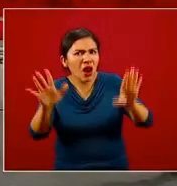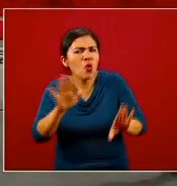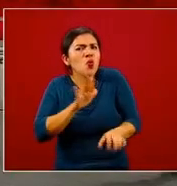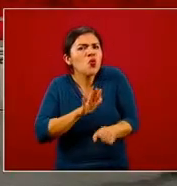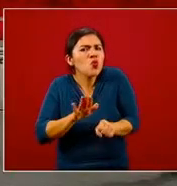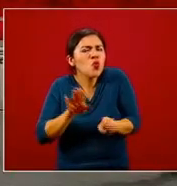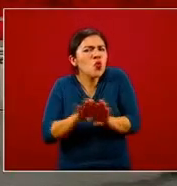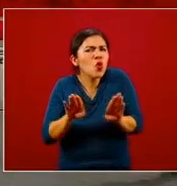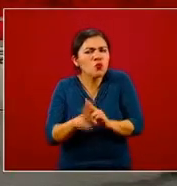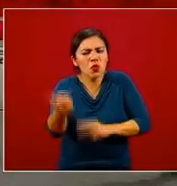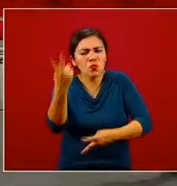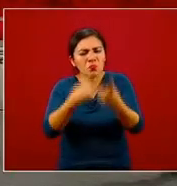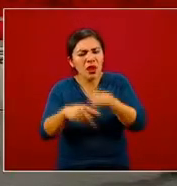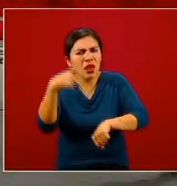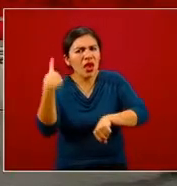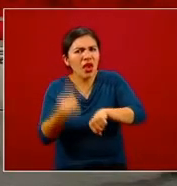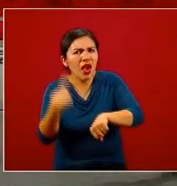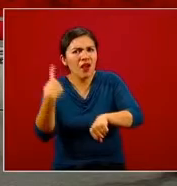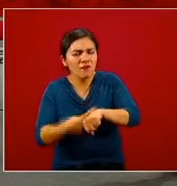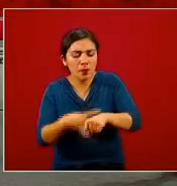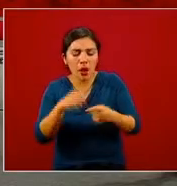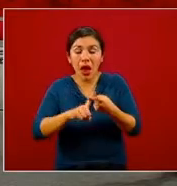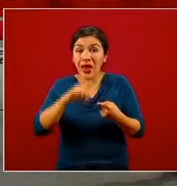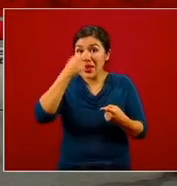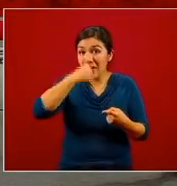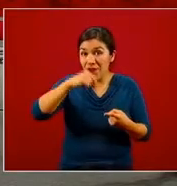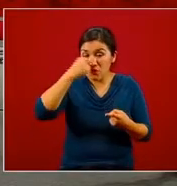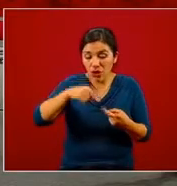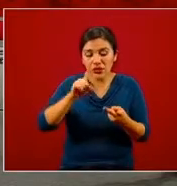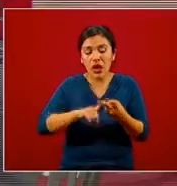to dismantle the retrofitted hospitals. They're going to stay around